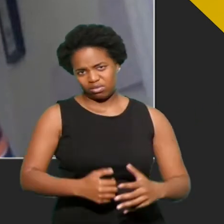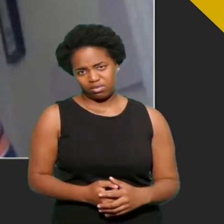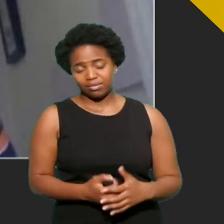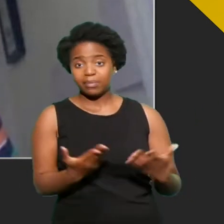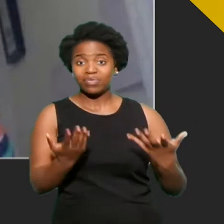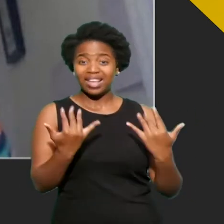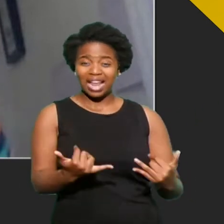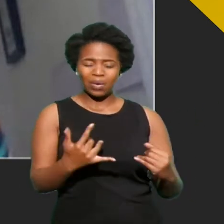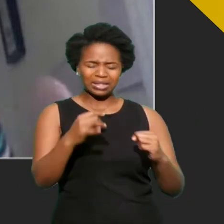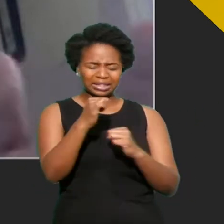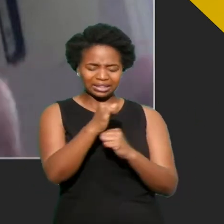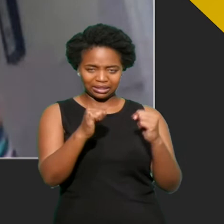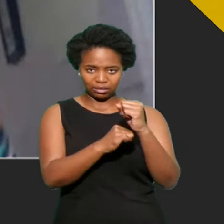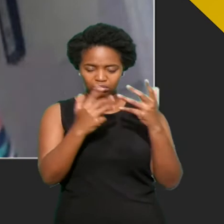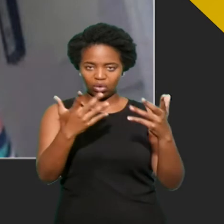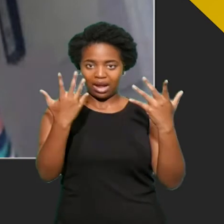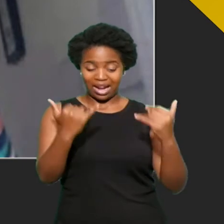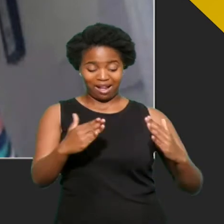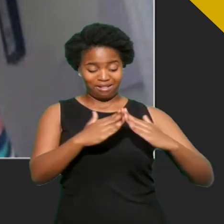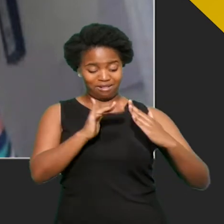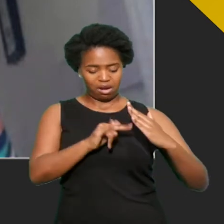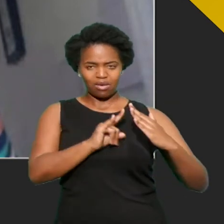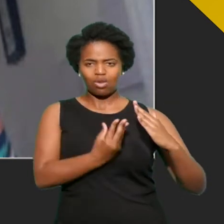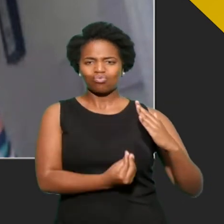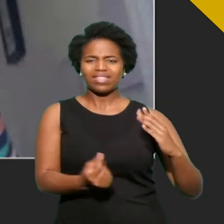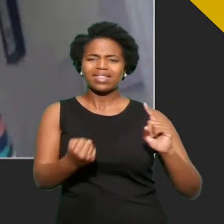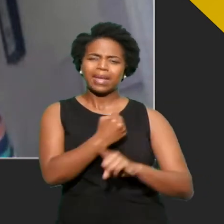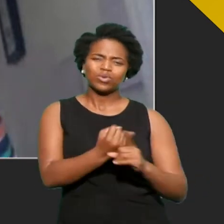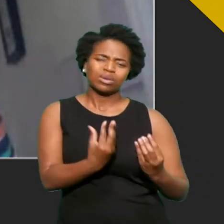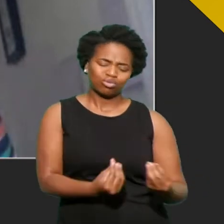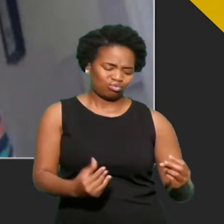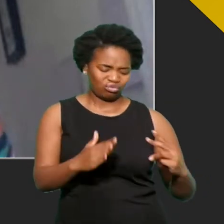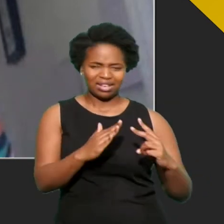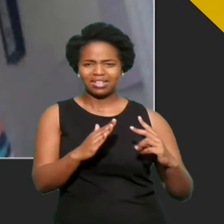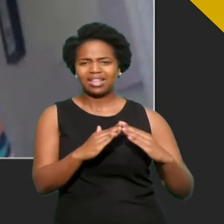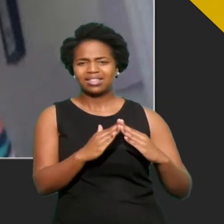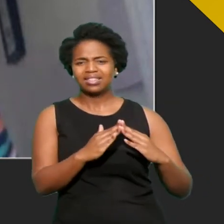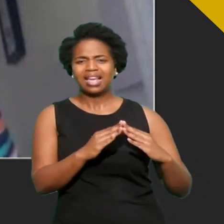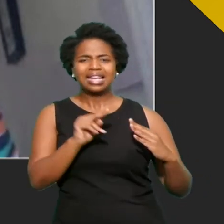now all of these perpetrators are now locked at home with their children, with their nephews and